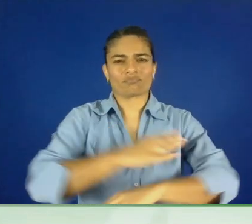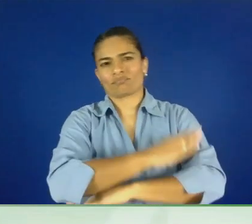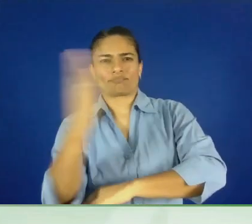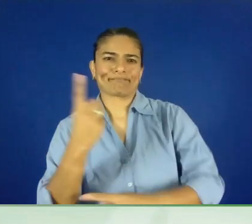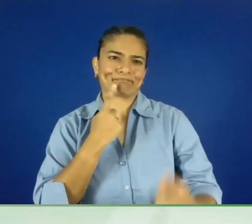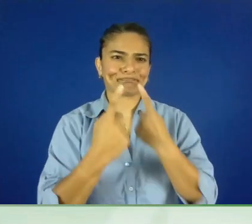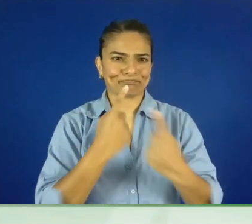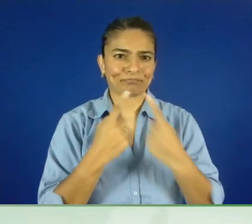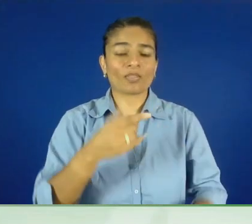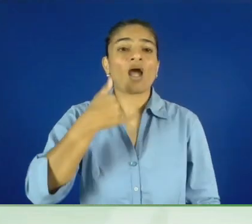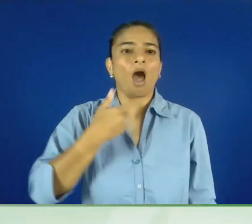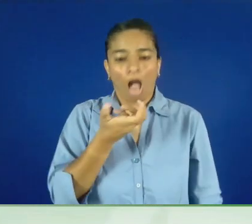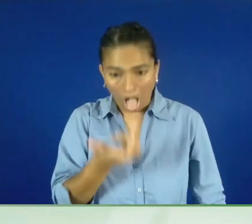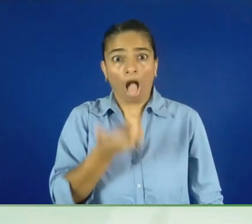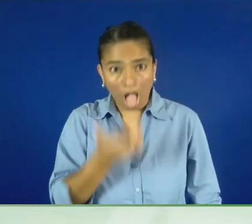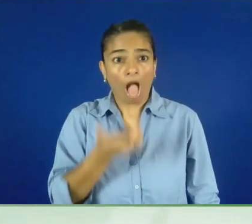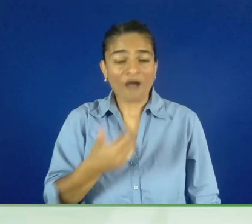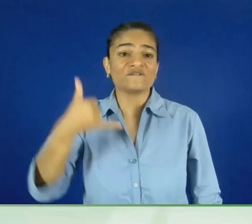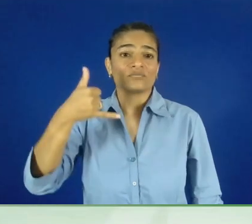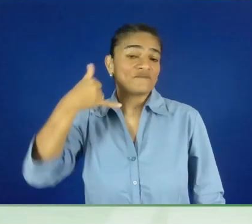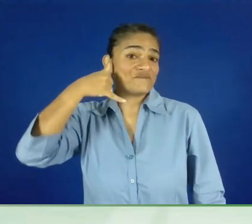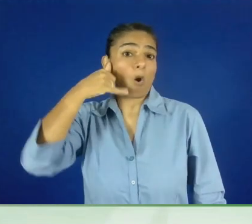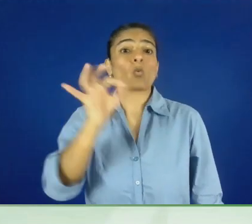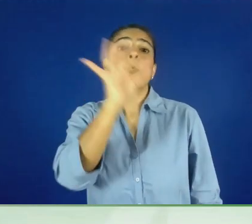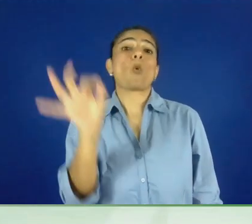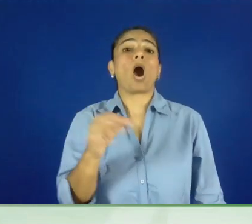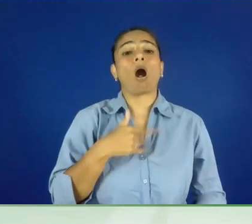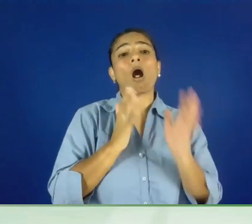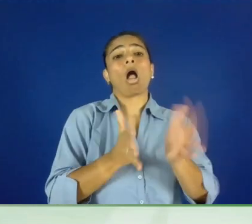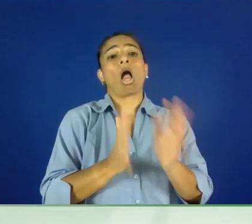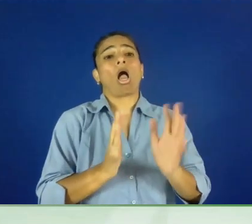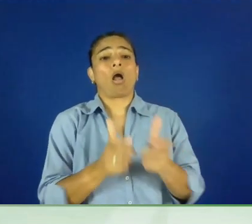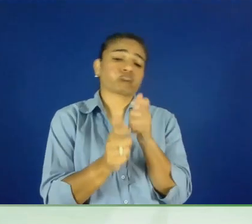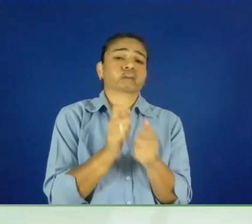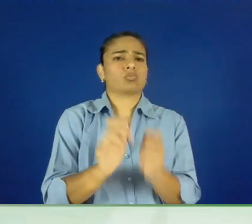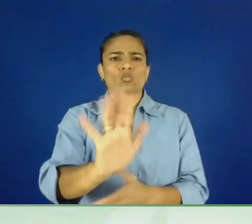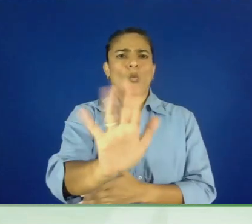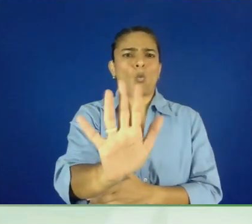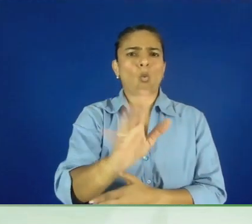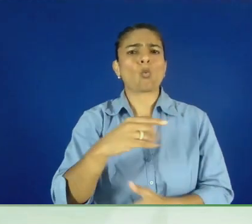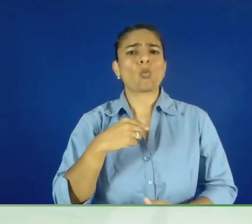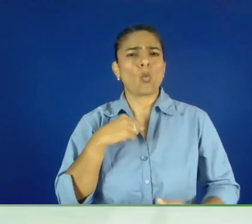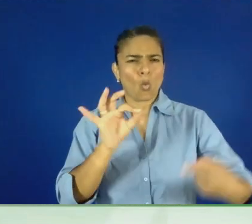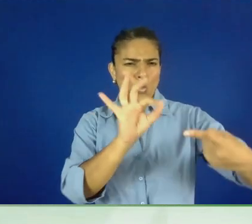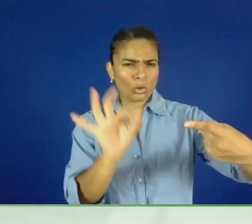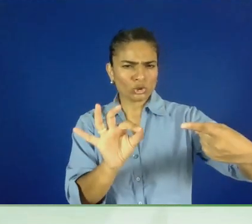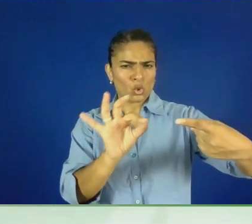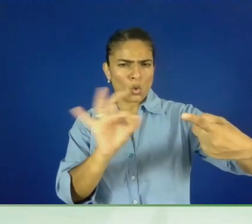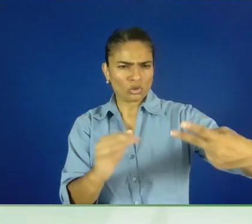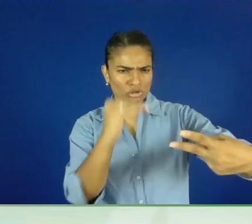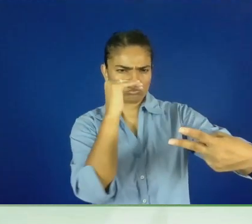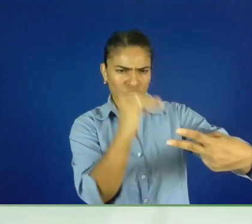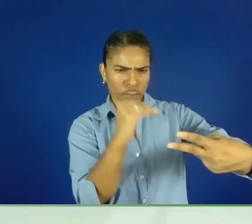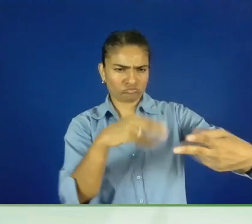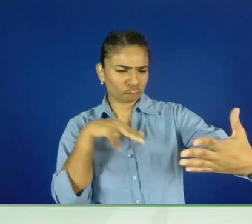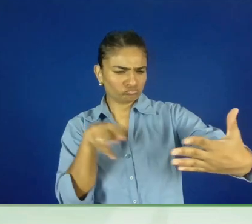today. So let's kick off. Bianca, I'm going to give you the first question to start us off. This